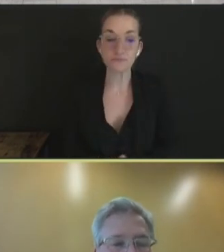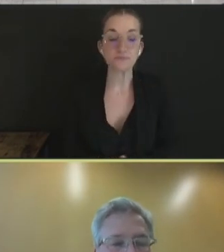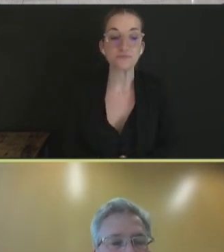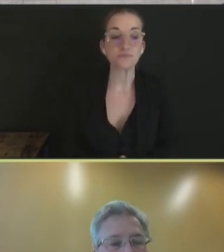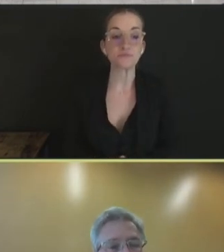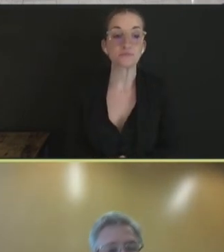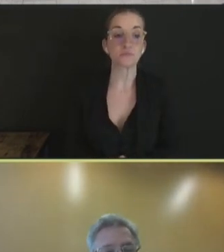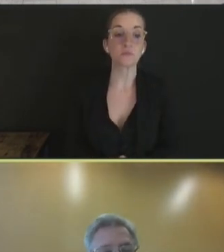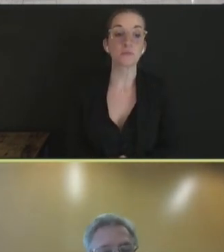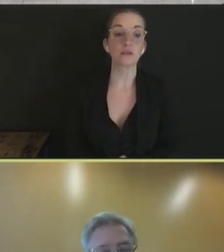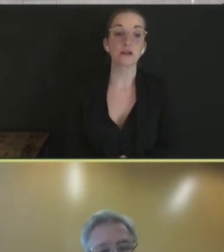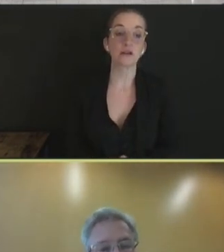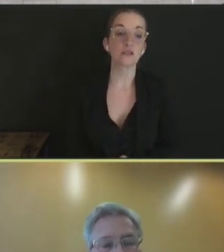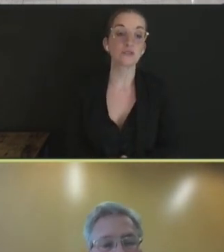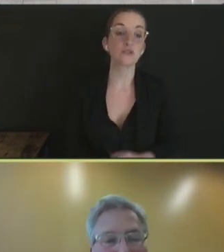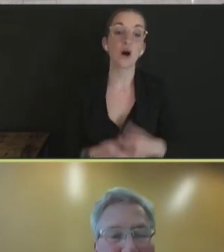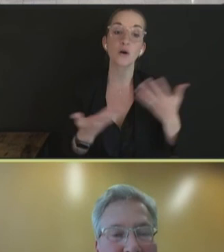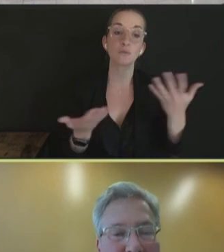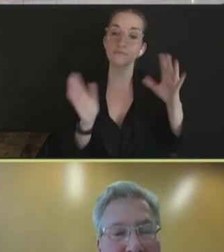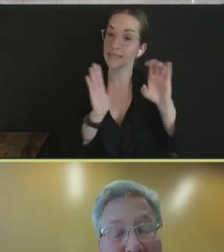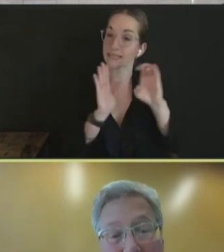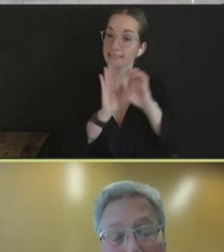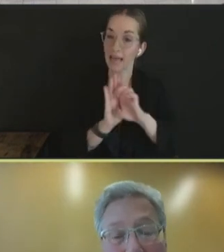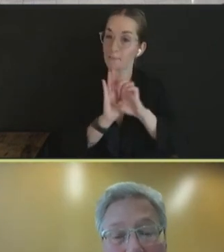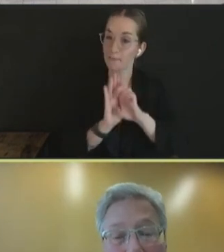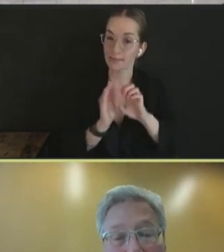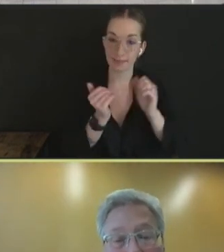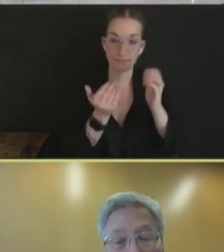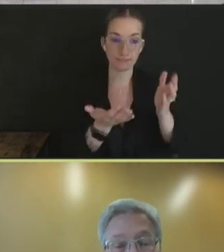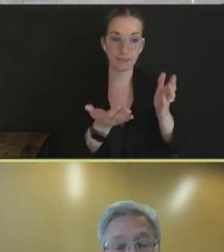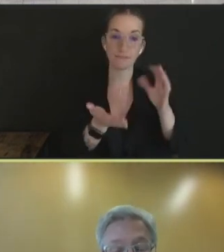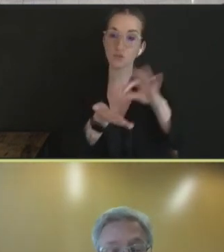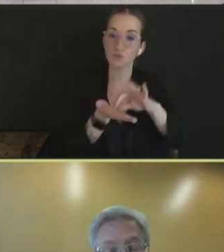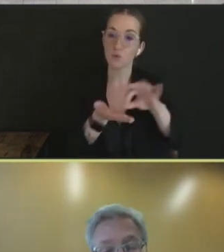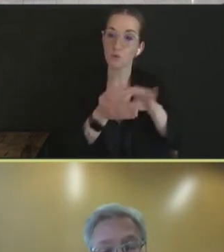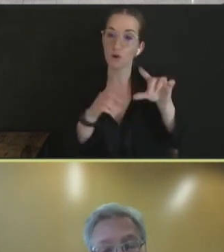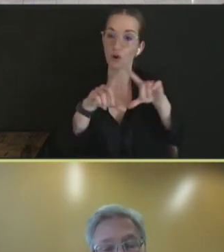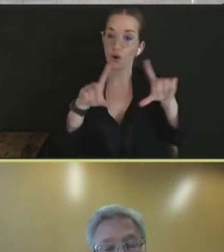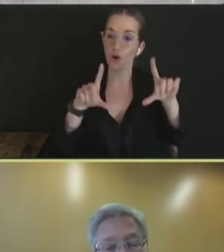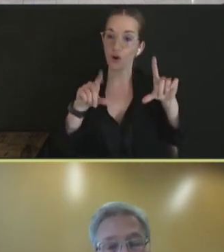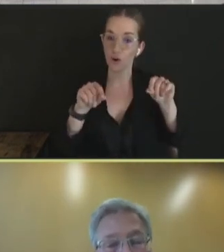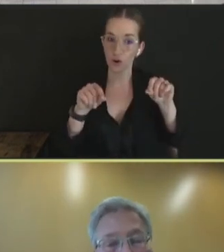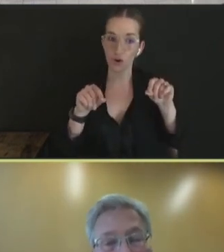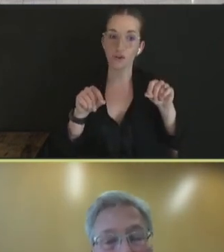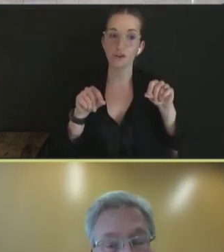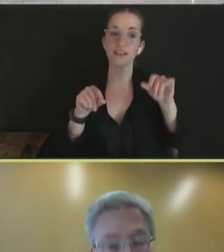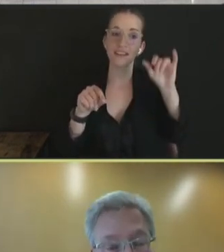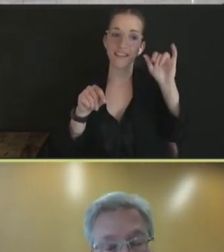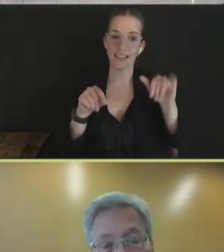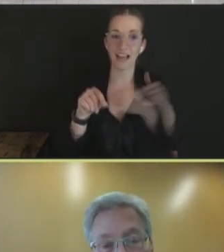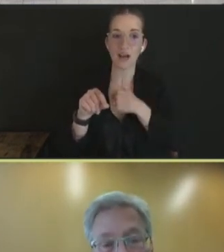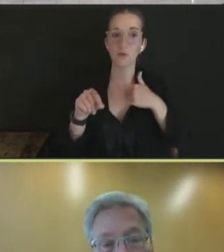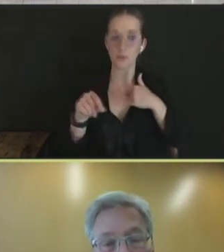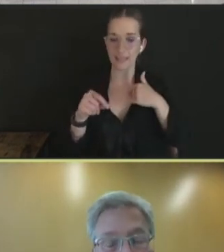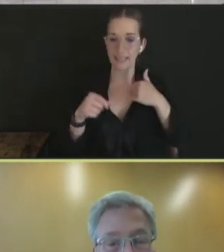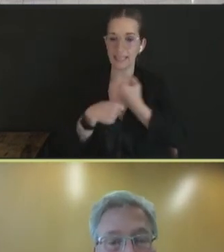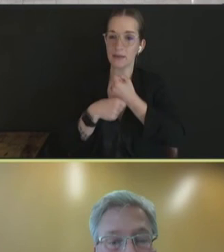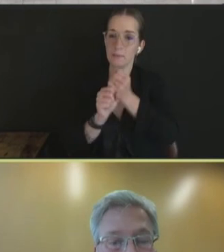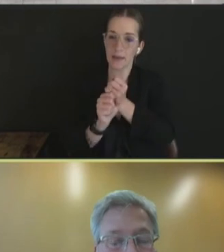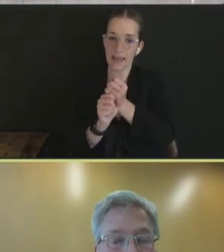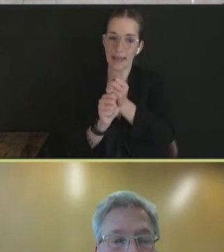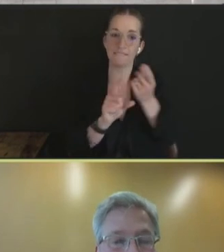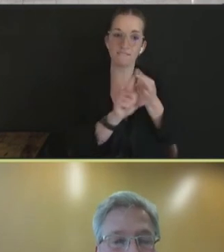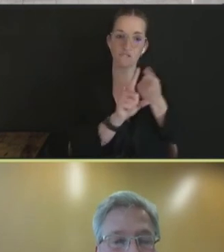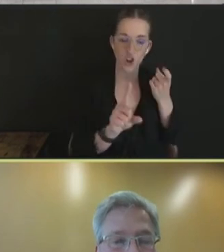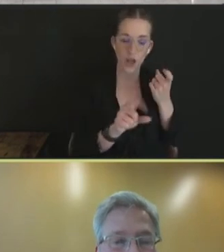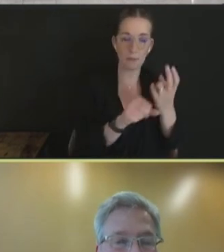So this is just giving an example of a scorecard that emerged as a result of using the analytical tool